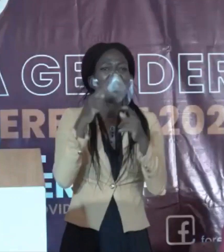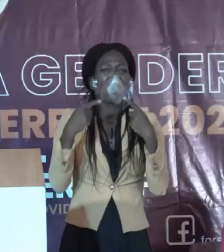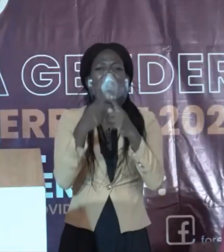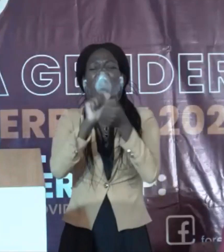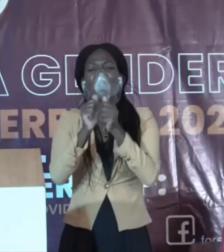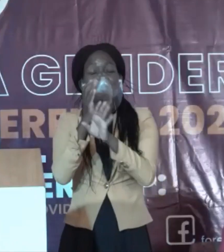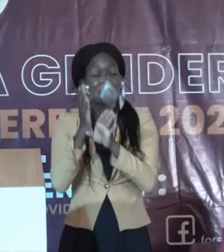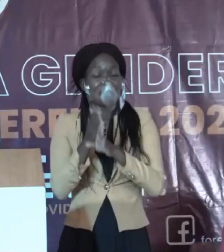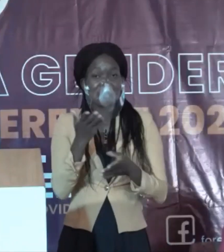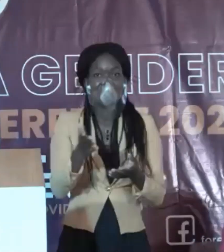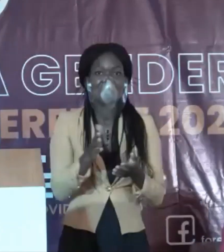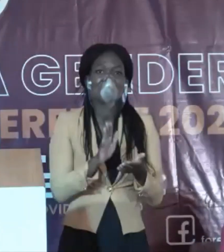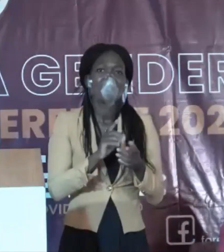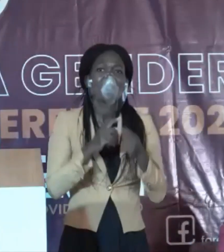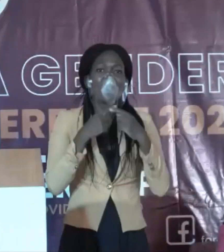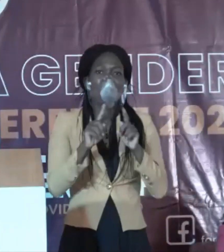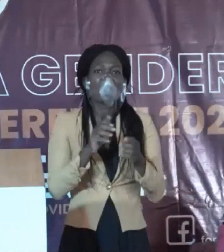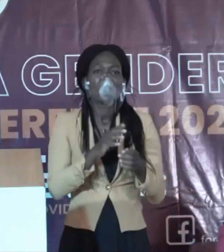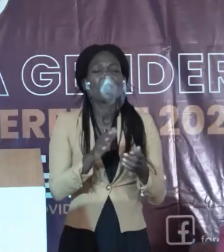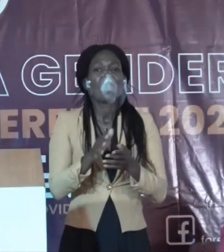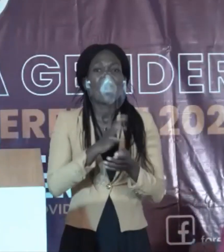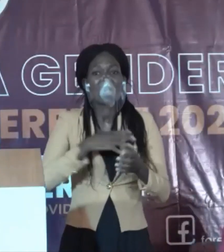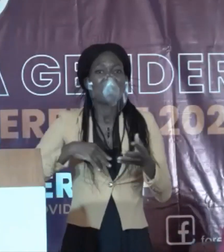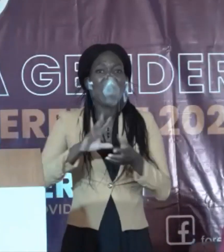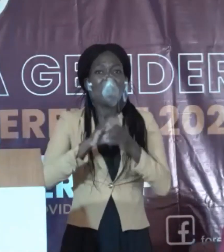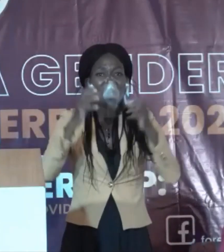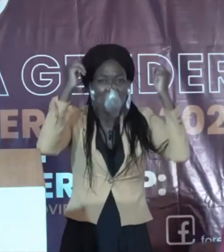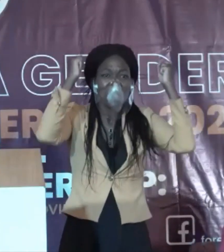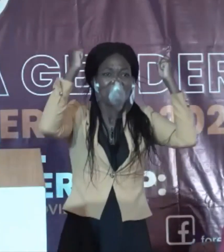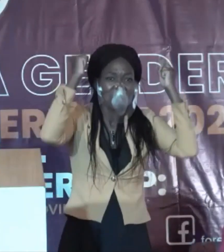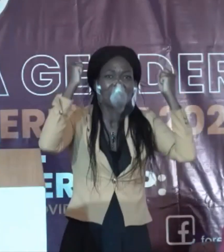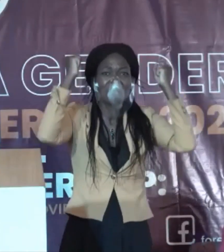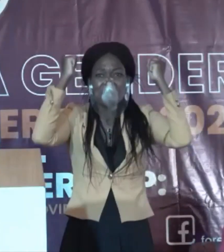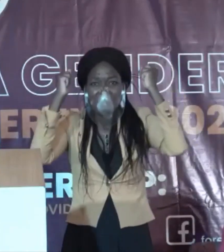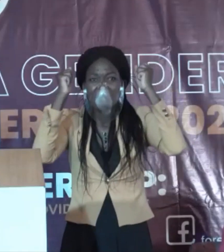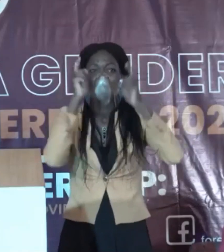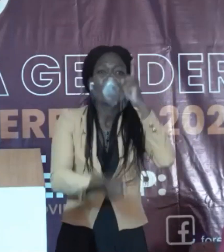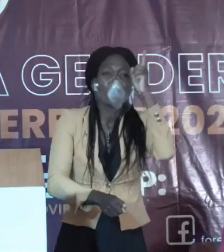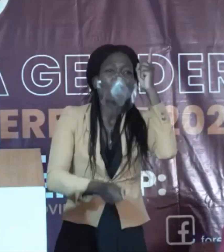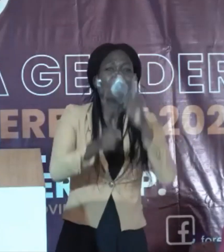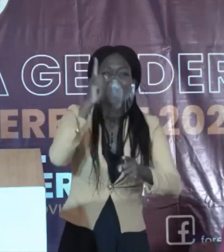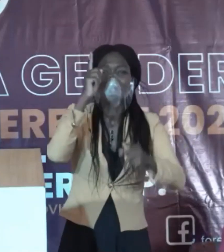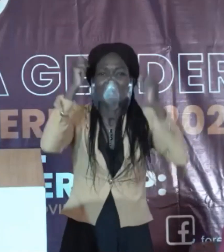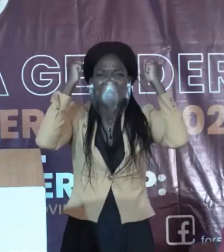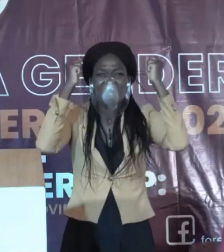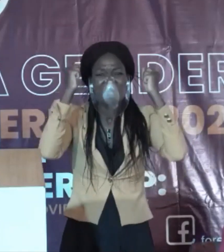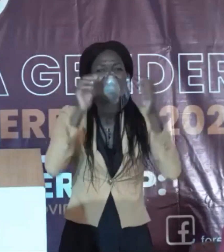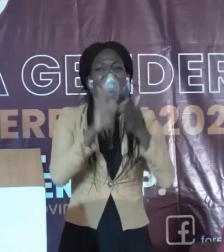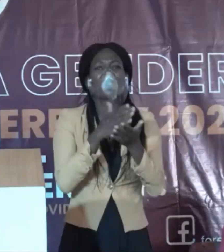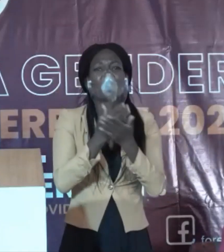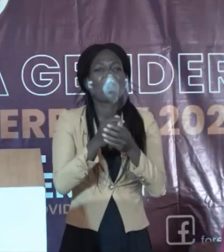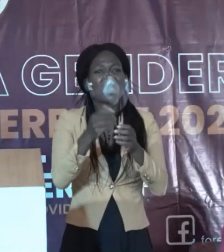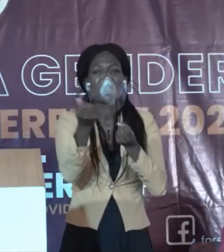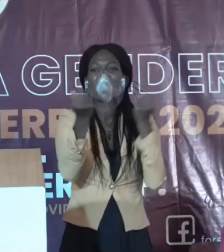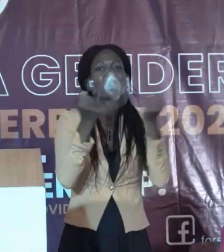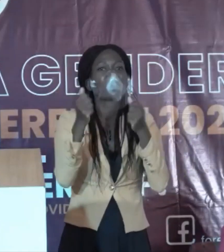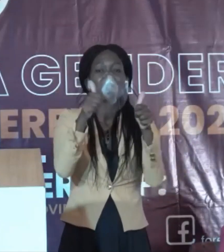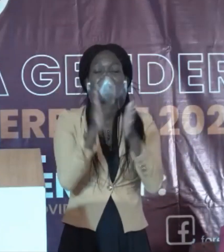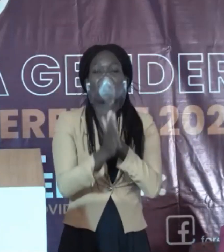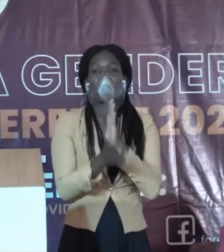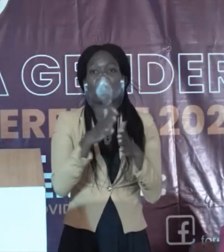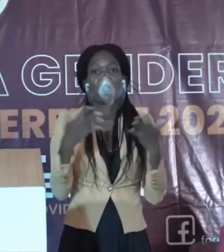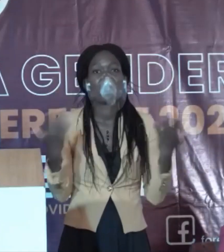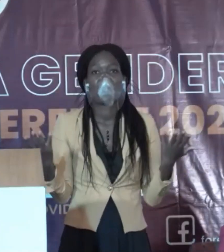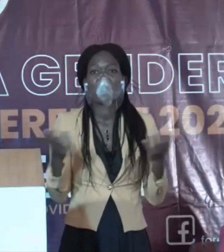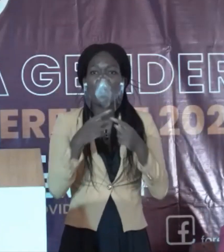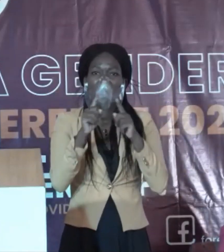often, they also need to carry heavy sacks of merchandise on long distances due to lack of affordable transport and insufficient